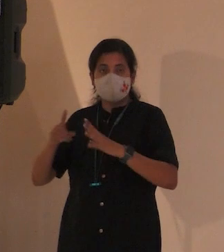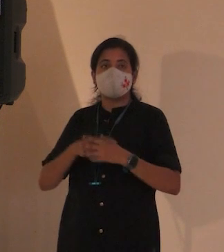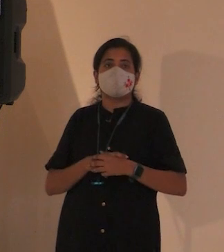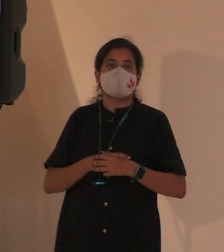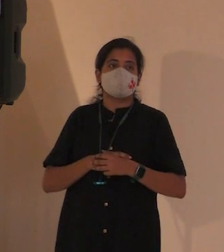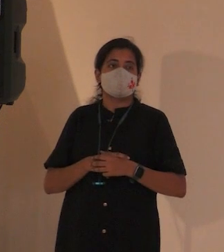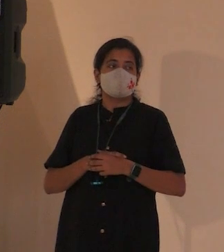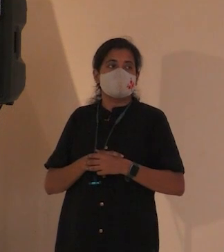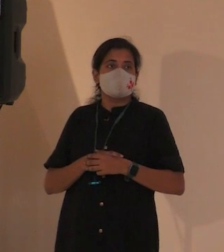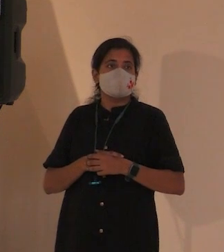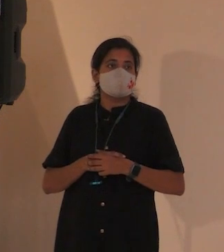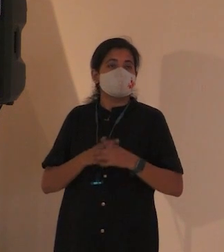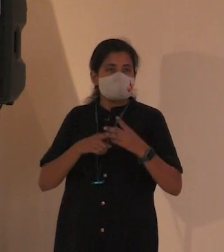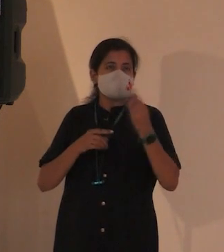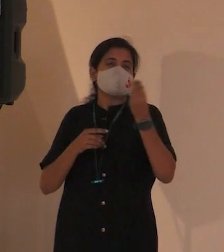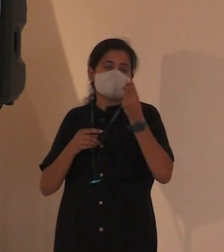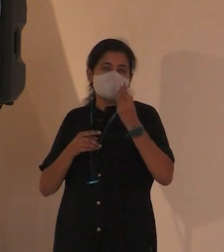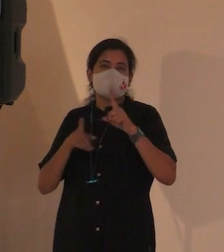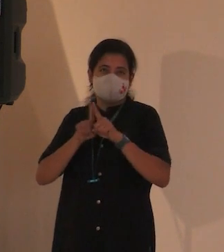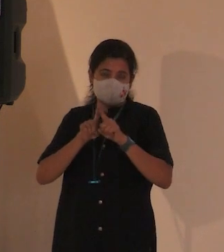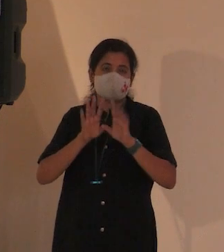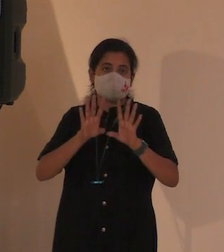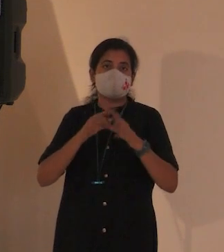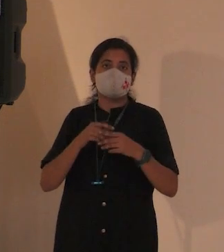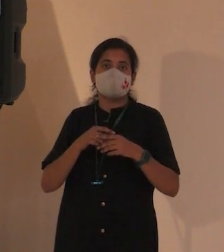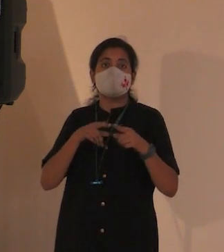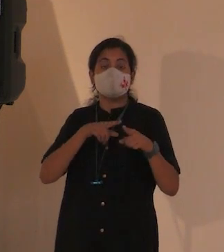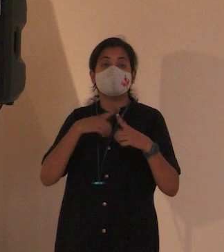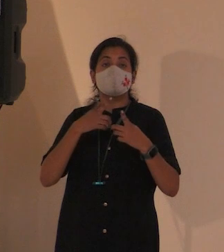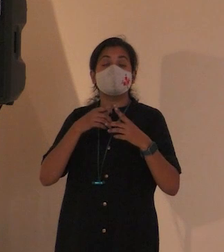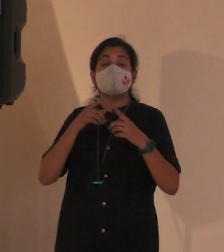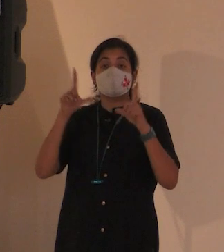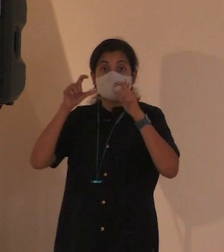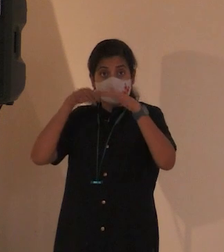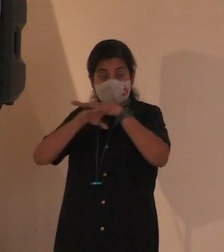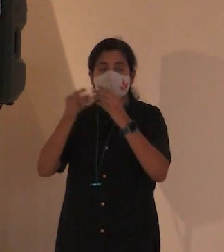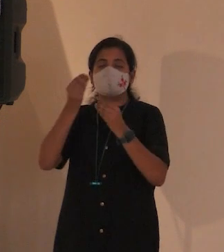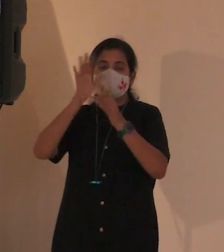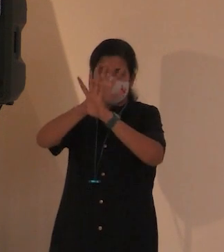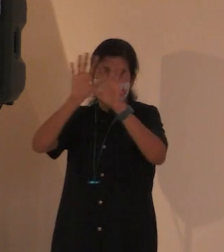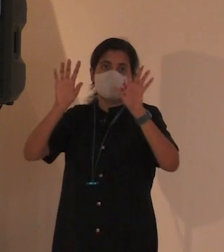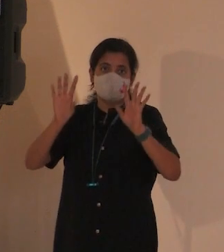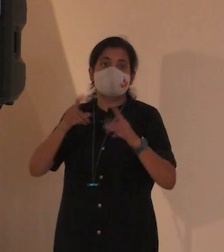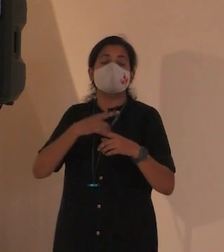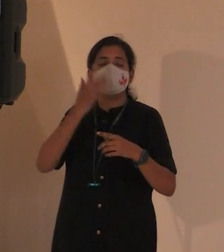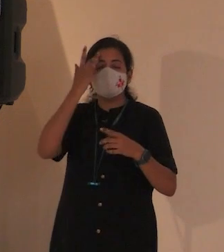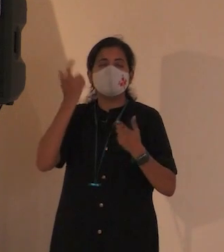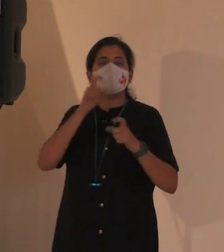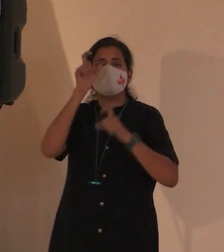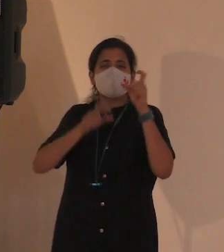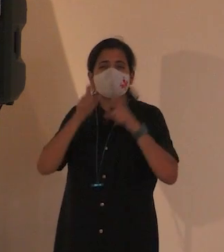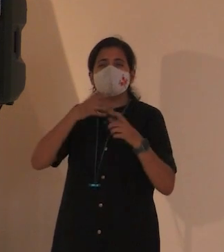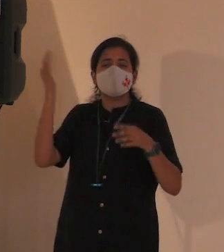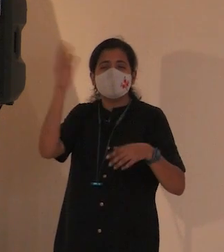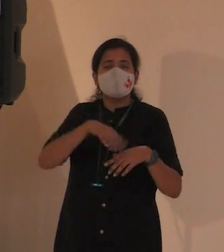lake. So some things like this have become a part of the museum. So why doctors and why people who